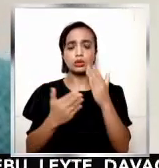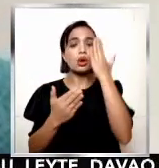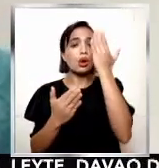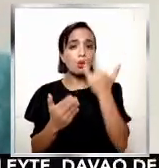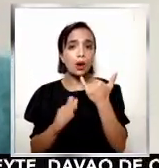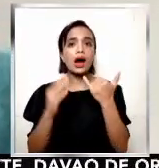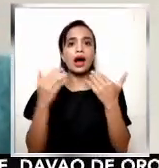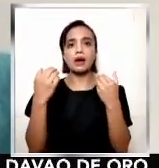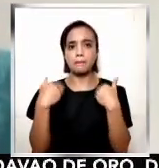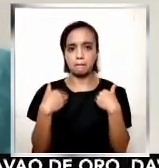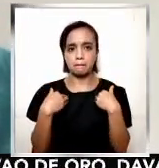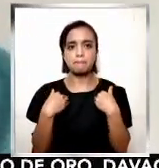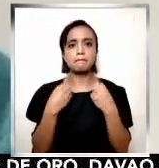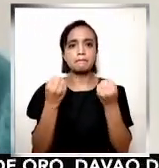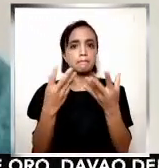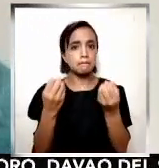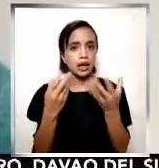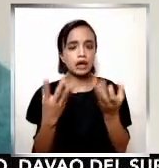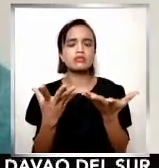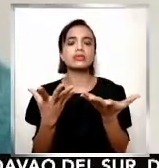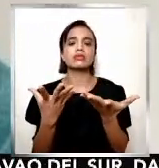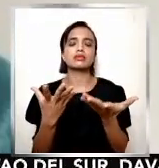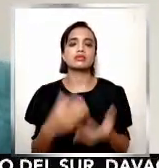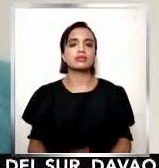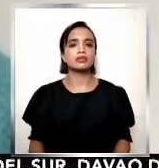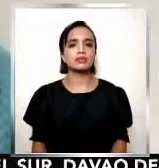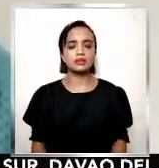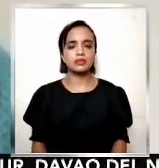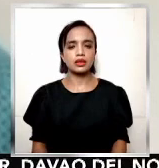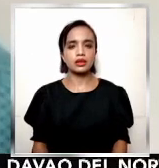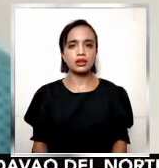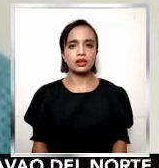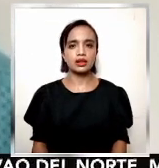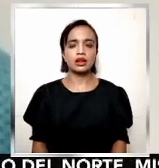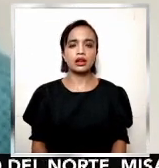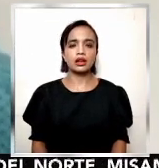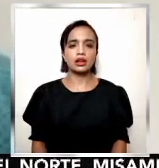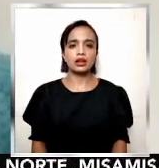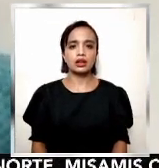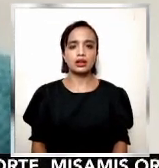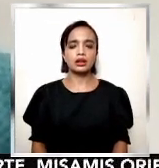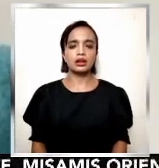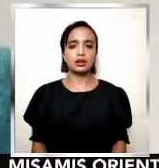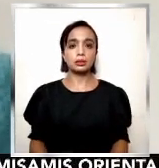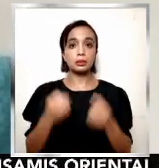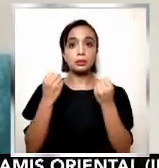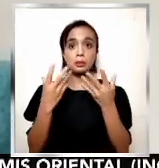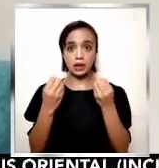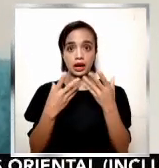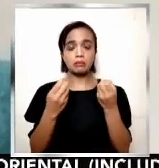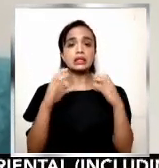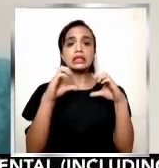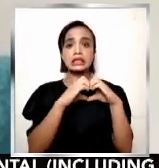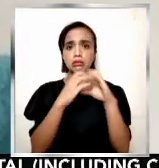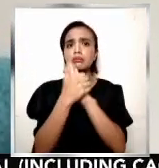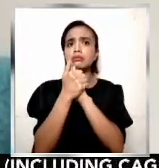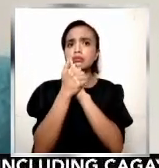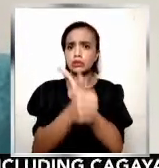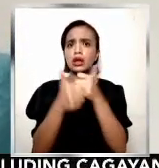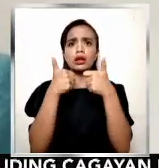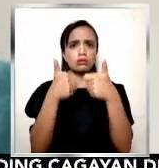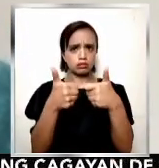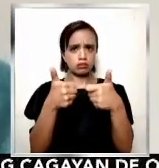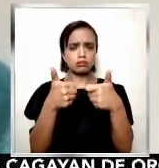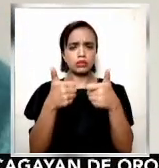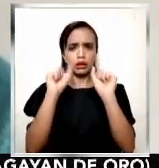our soap. And then we have a lot of GMA artist talents also who can write and